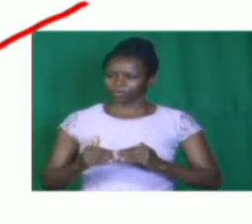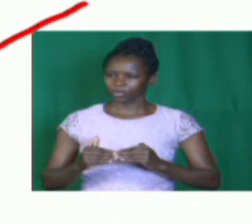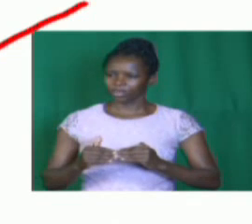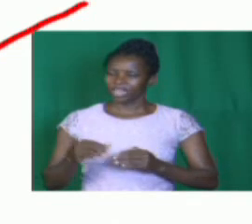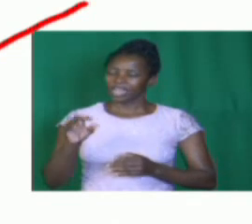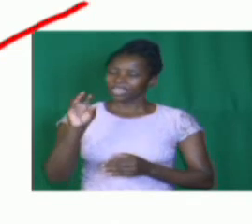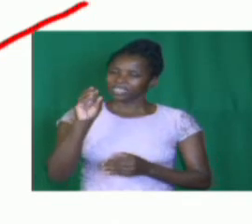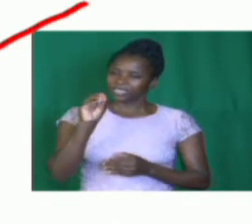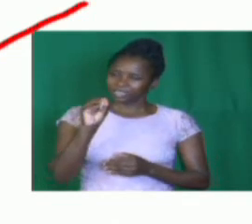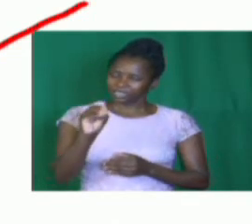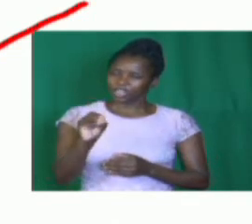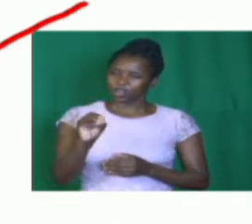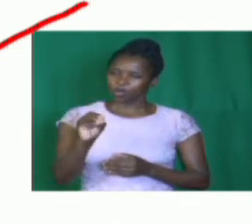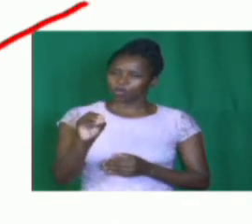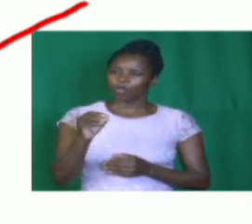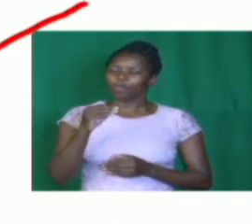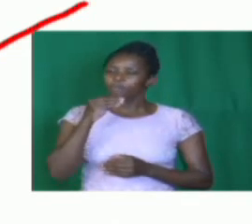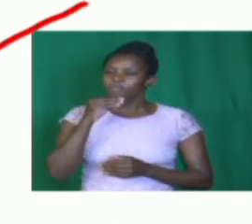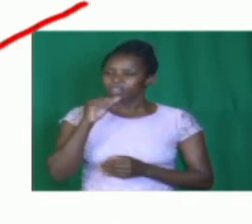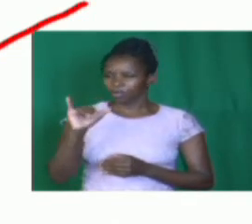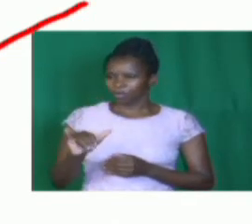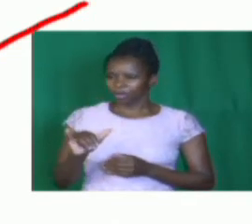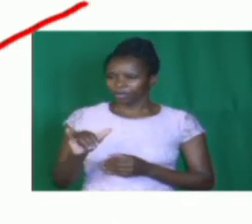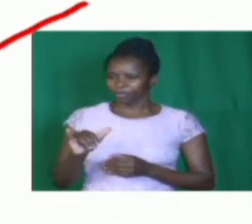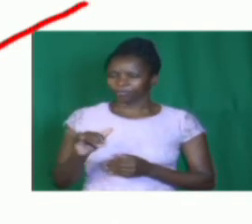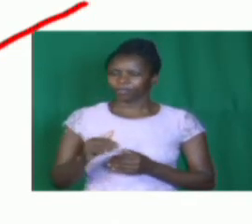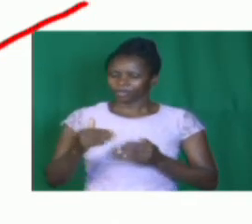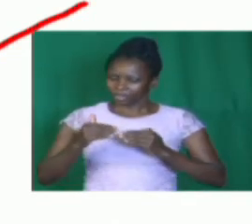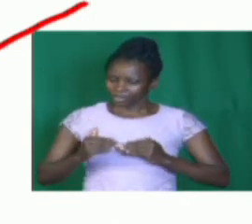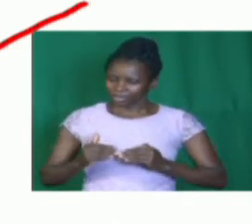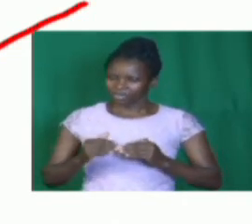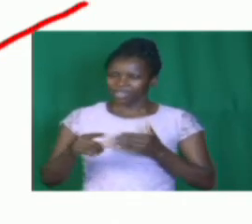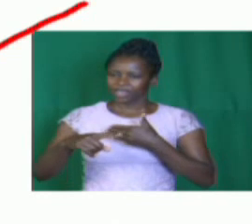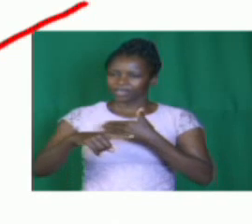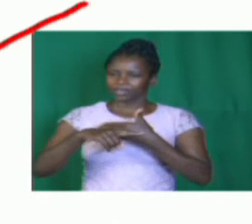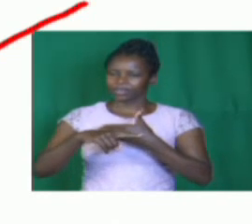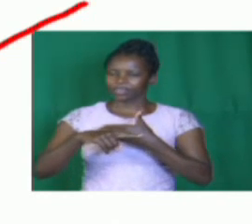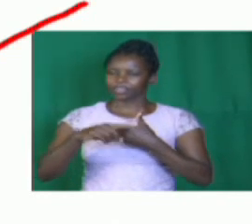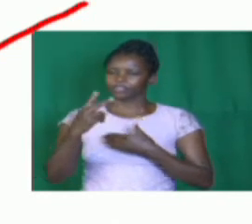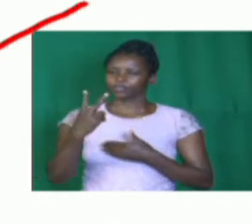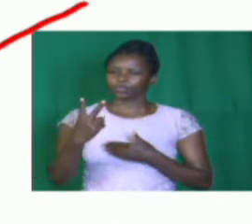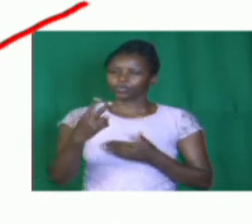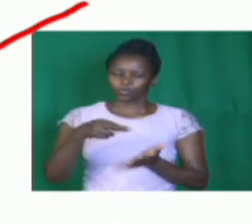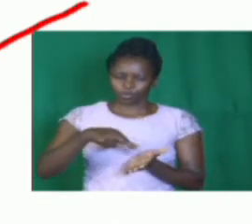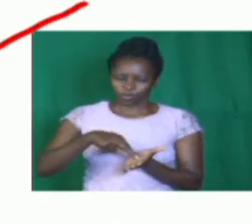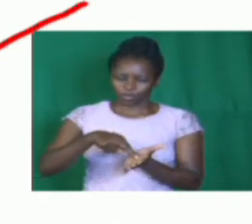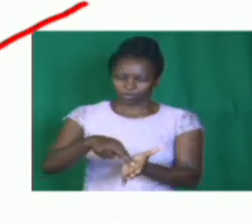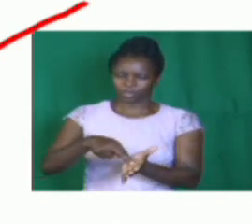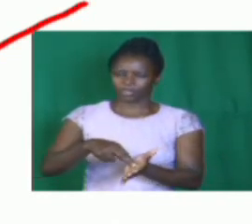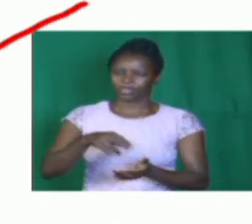the 0, and then for the last one, it is going to be the -2, because these represent